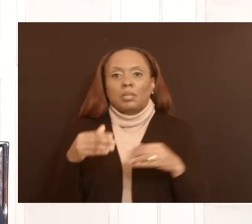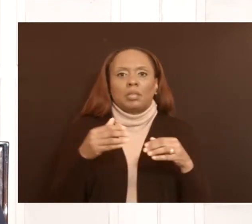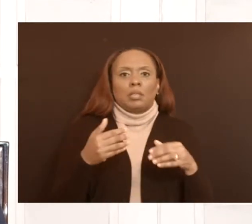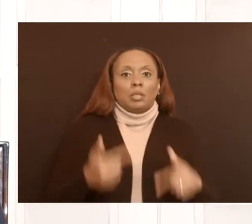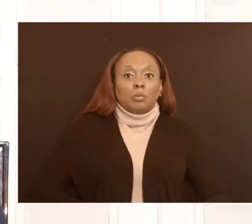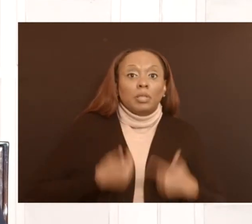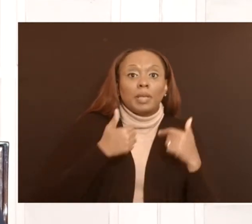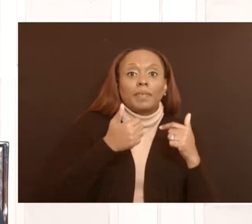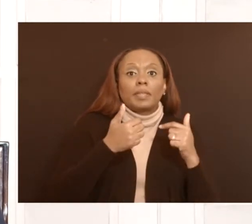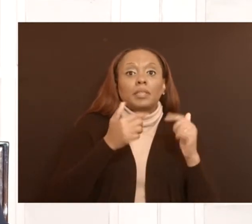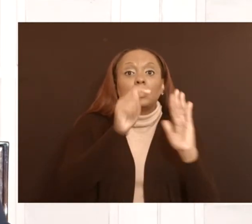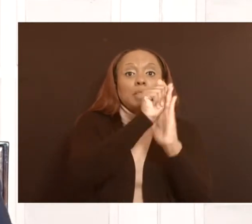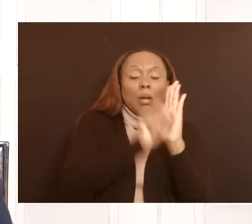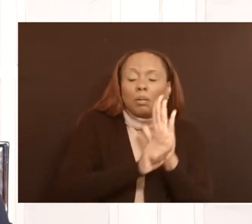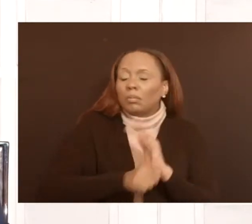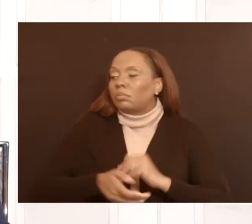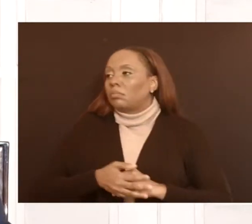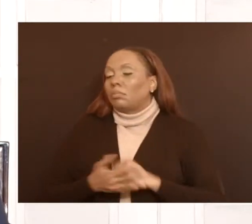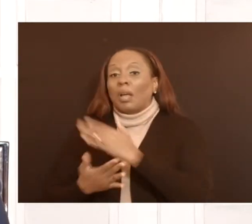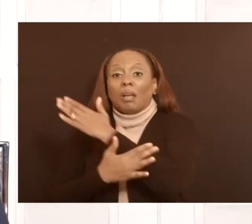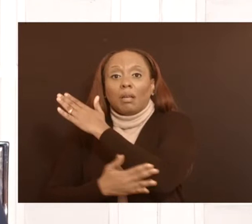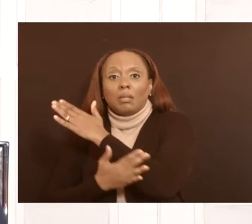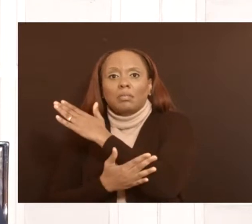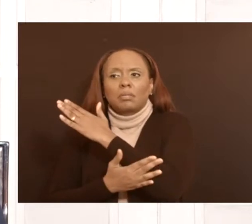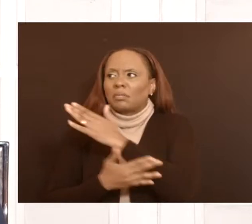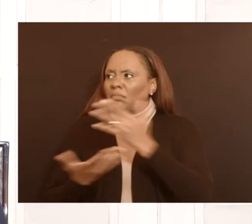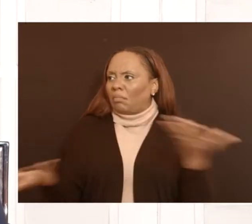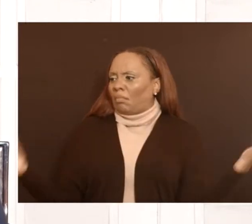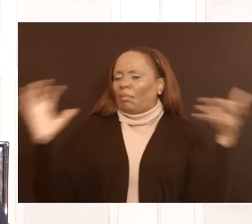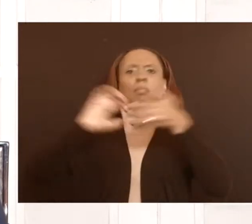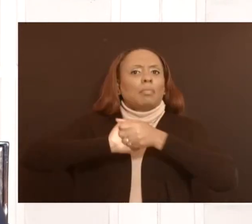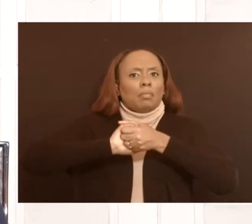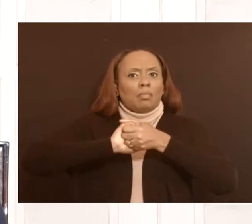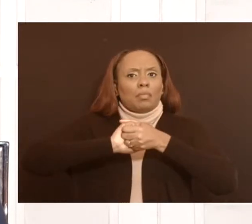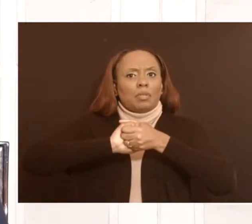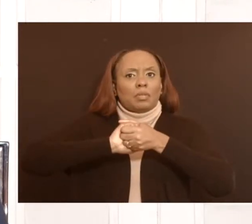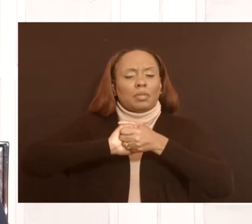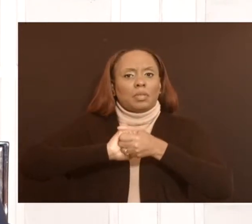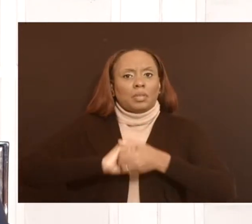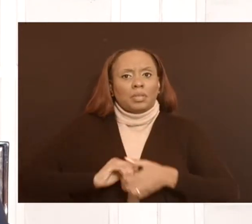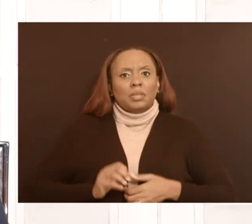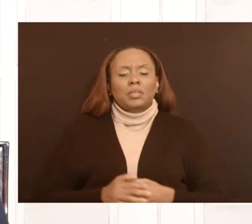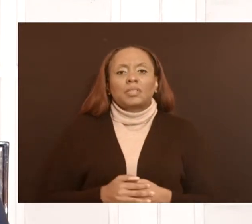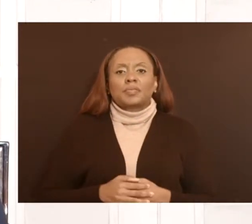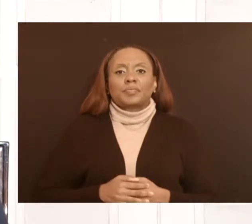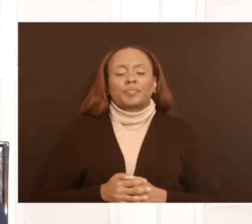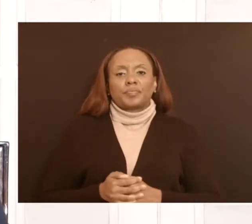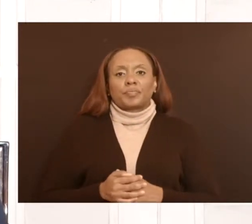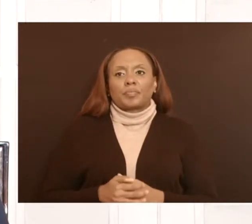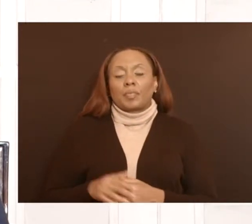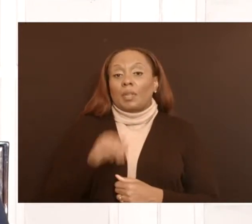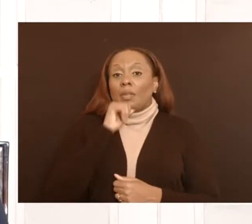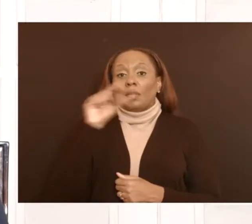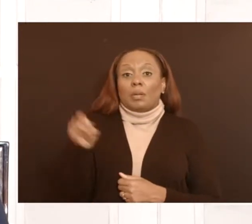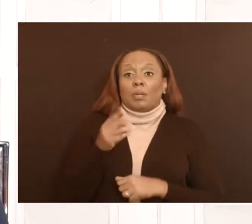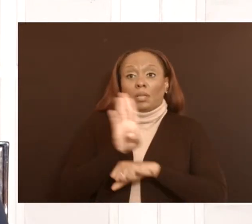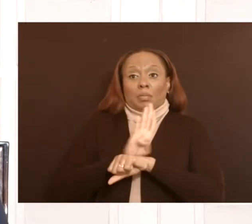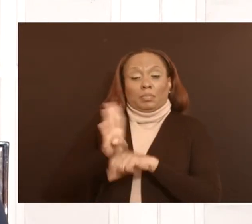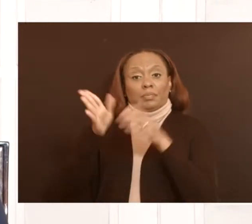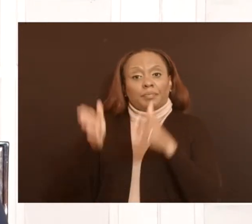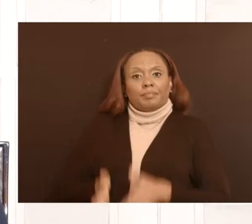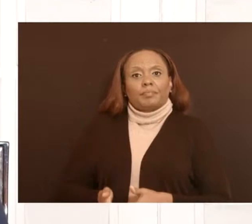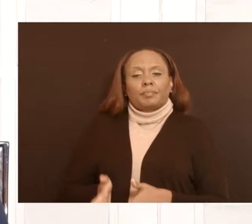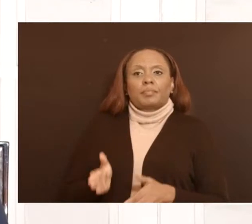to calm this particular situation. But additionally, I need not only Barbadians, but I need